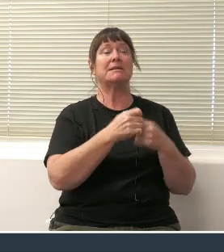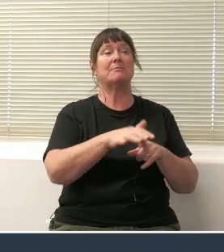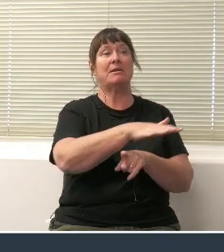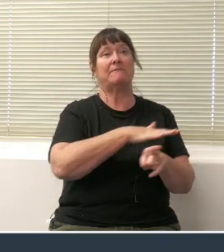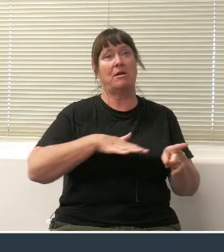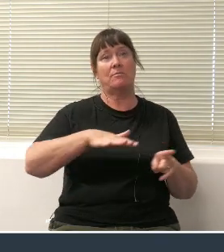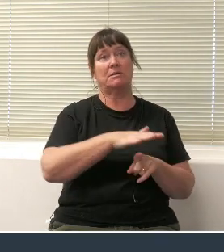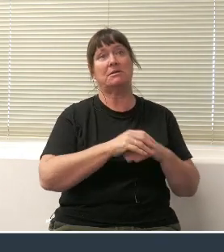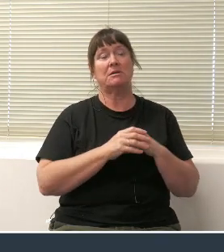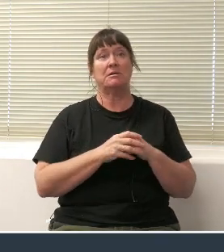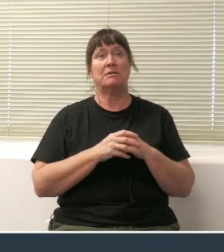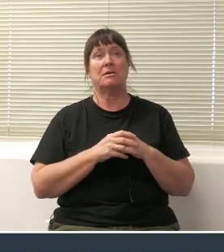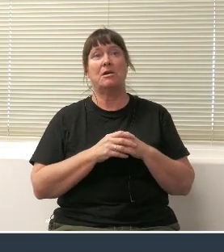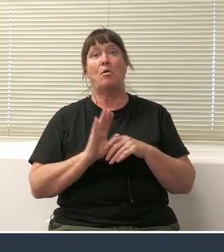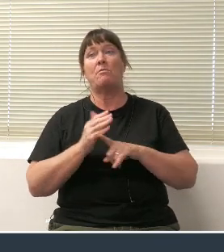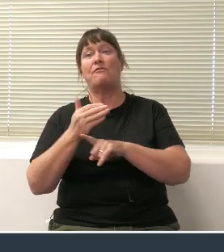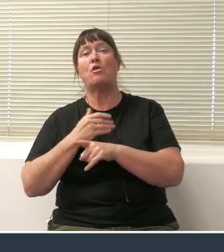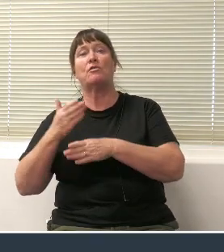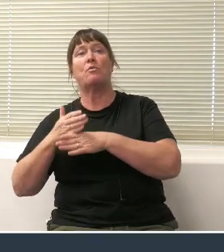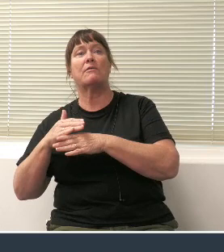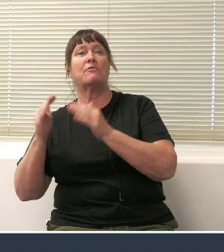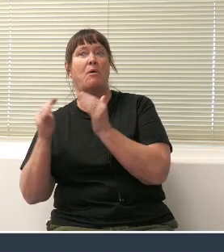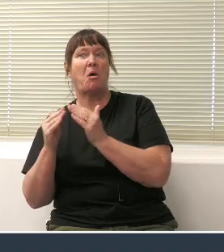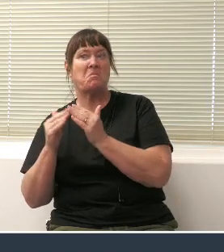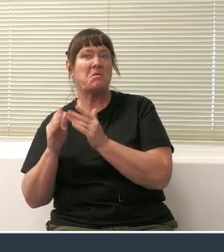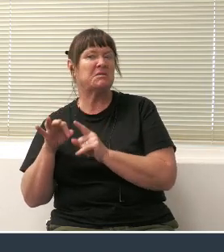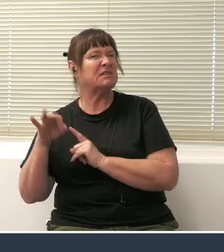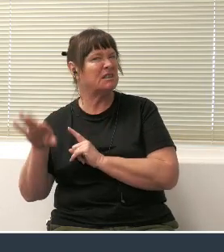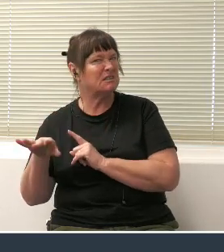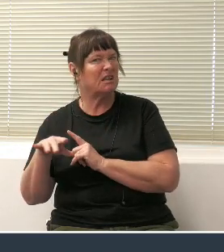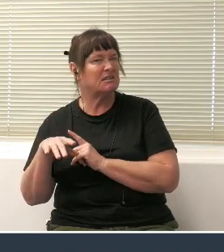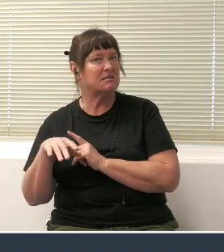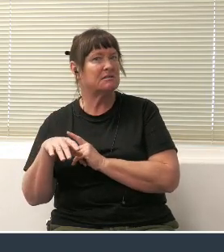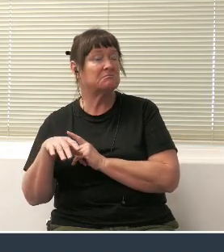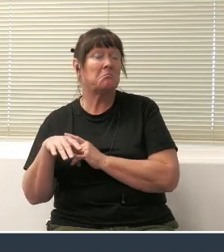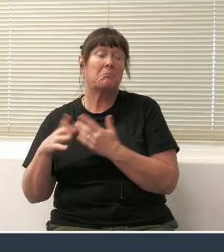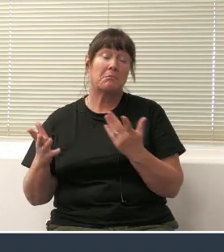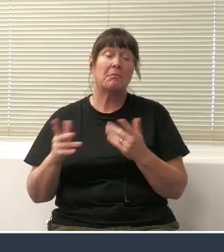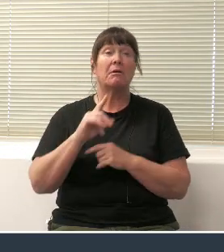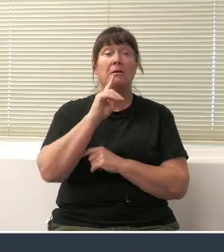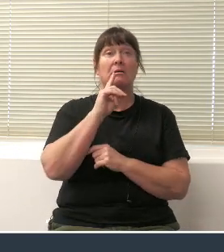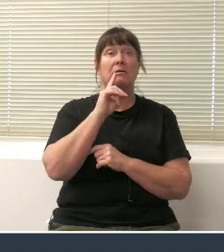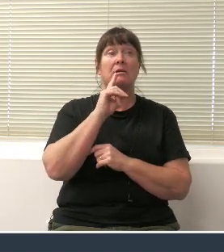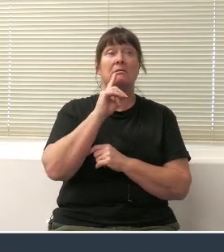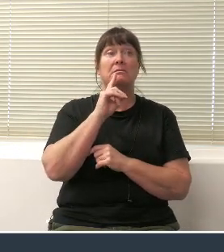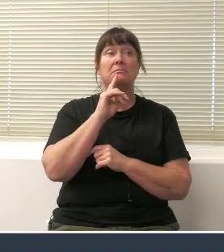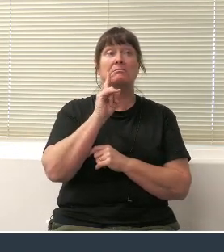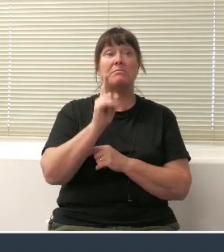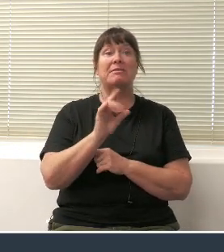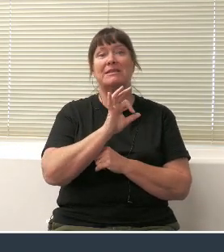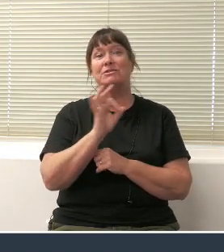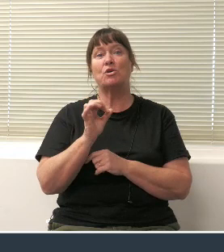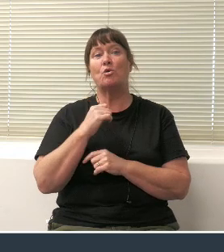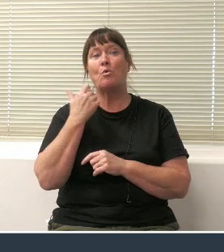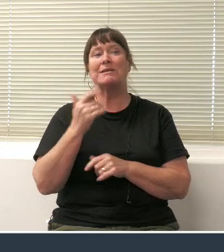a lot of work from home suggestions. That also is not always the